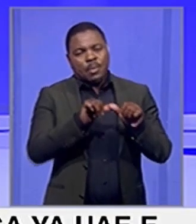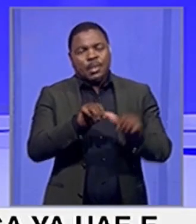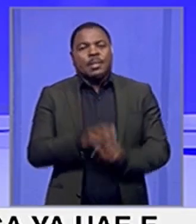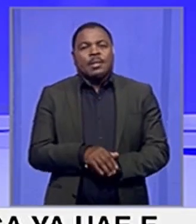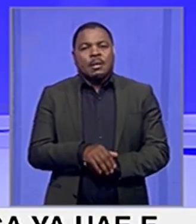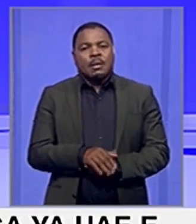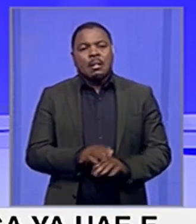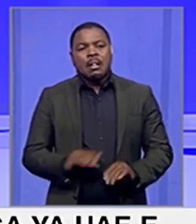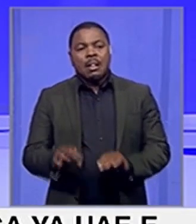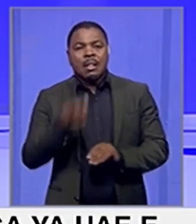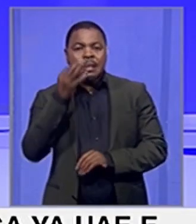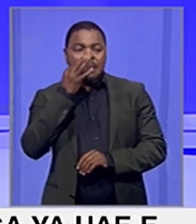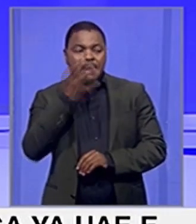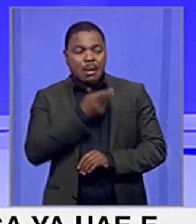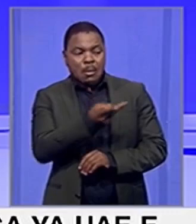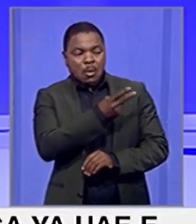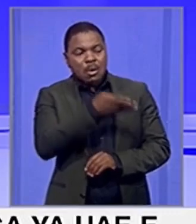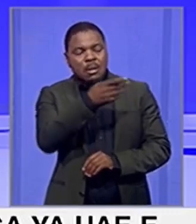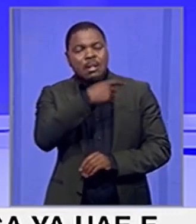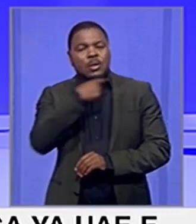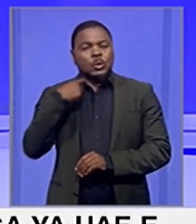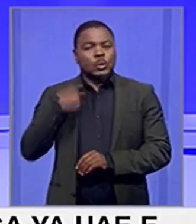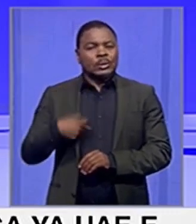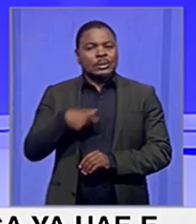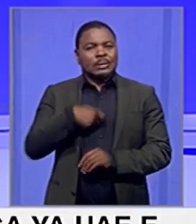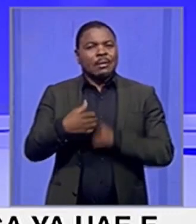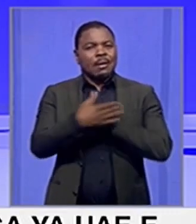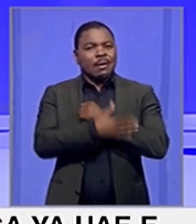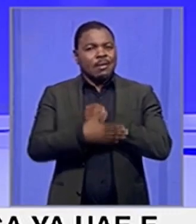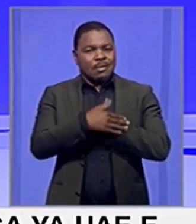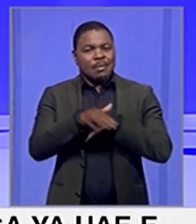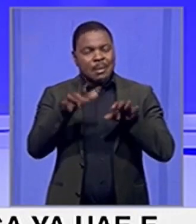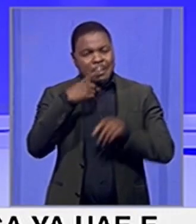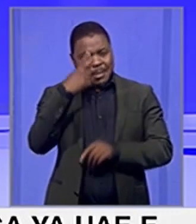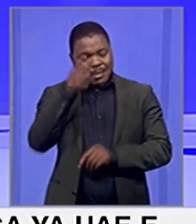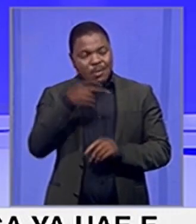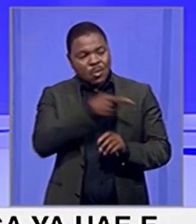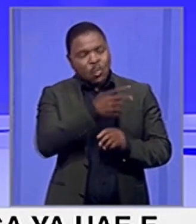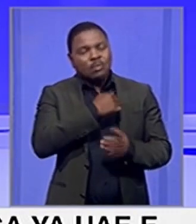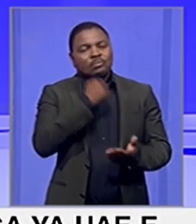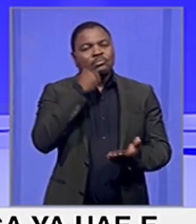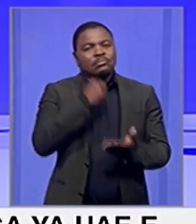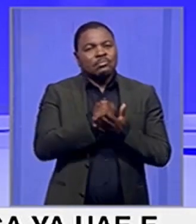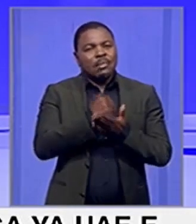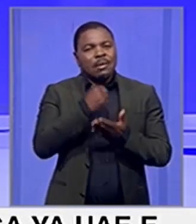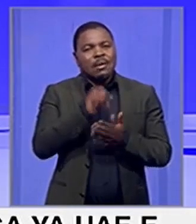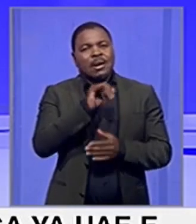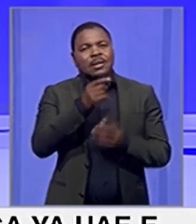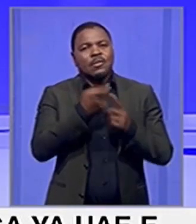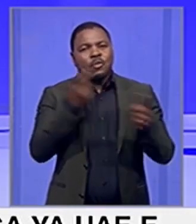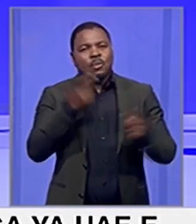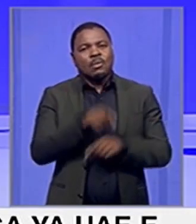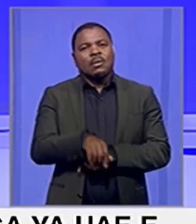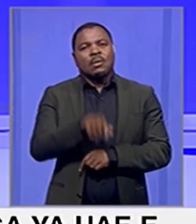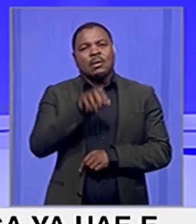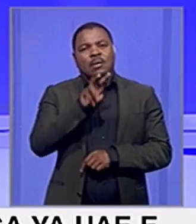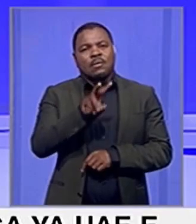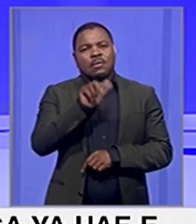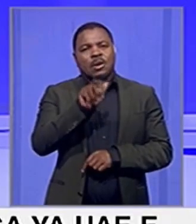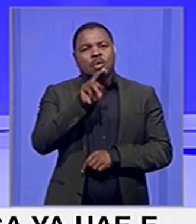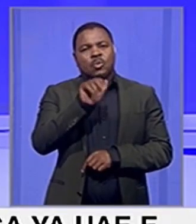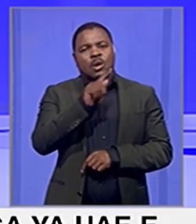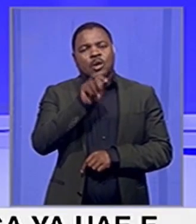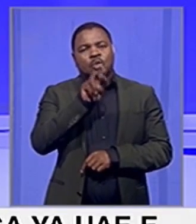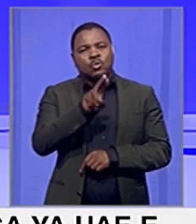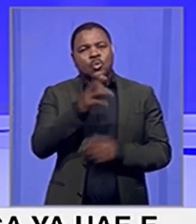di re bobedi jo bo bonwe ka nageng ya Switzerland. Go dumela gore bjale bana le mangwalo a bodulo a sehlakahlaka sa Vanuatu